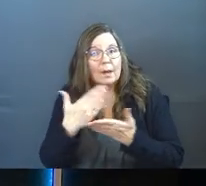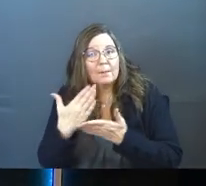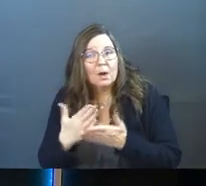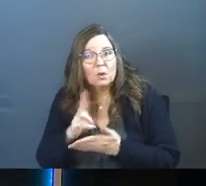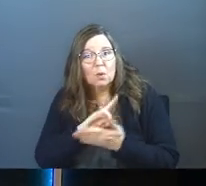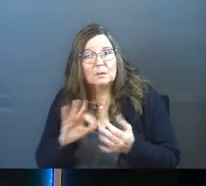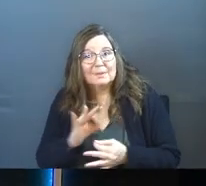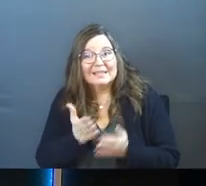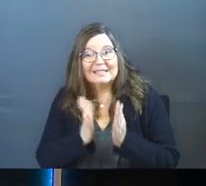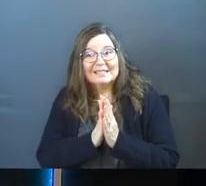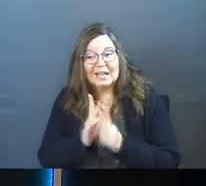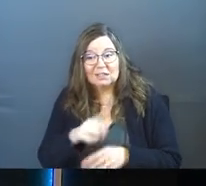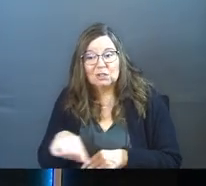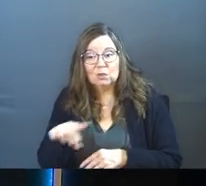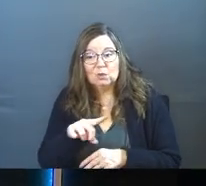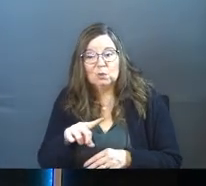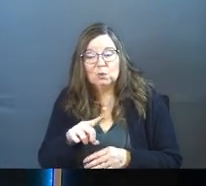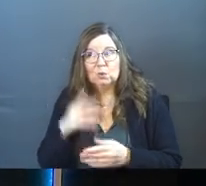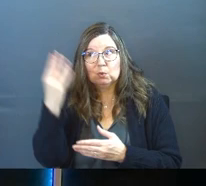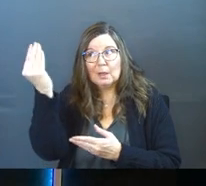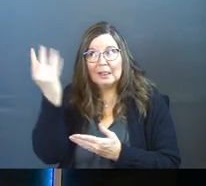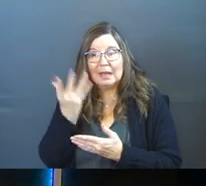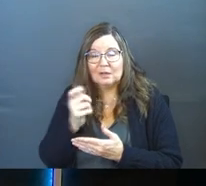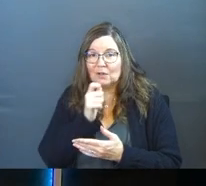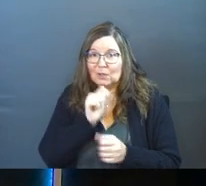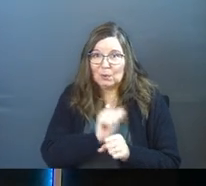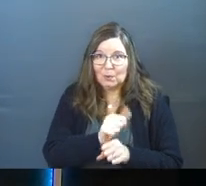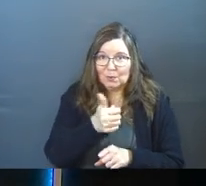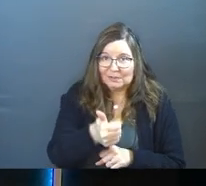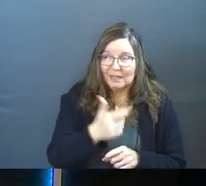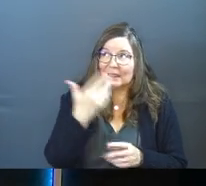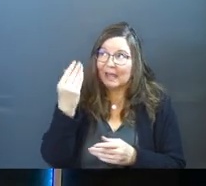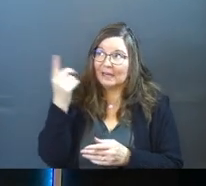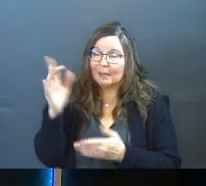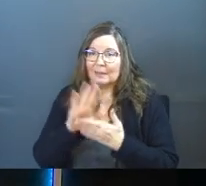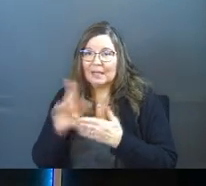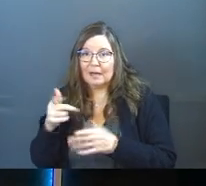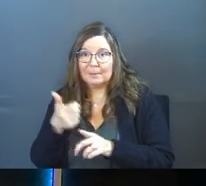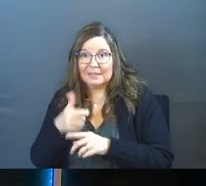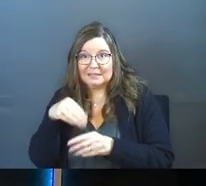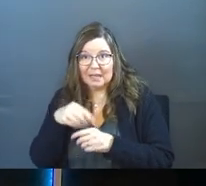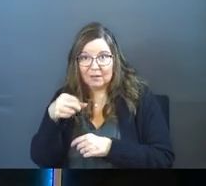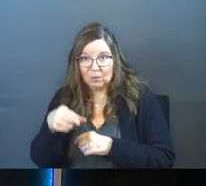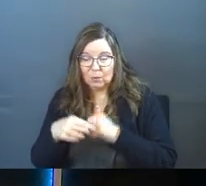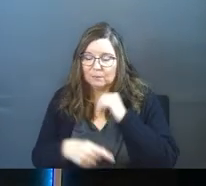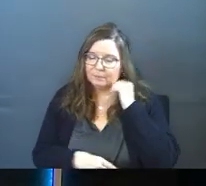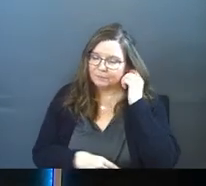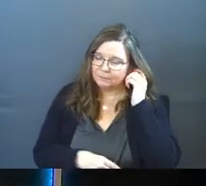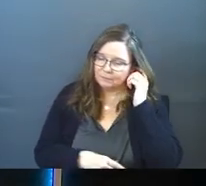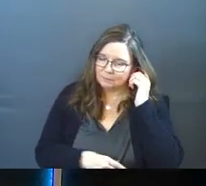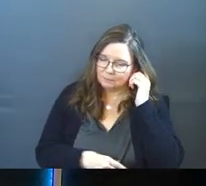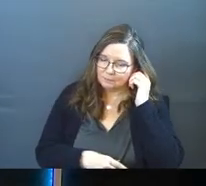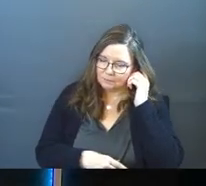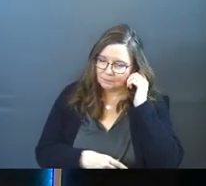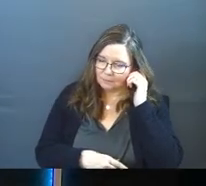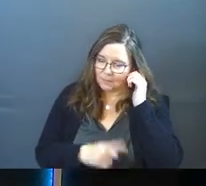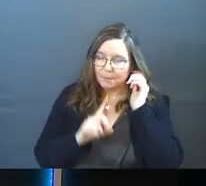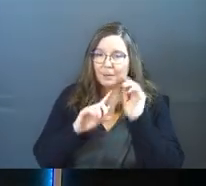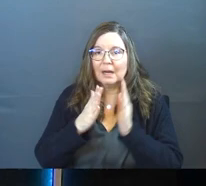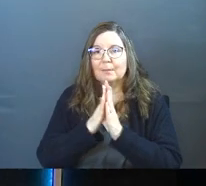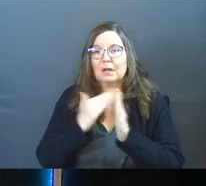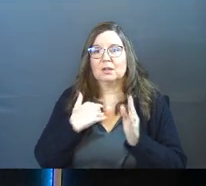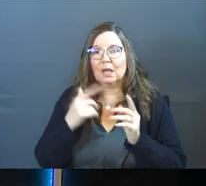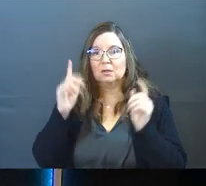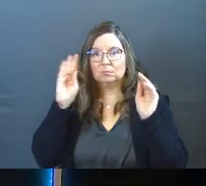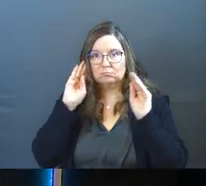part the Holy Spirit is asking you to let him, you're not doing the work, let him clean up inside of you. But I pray that you have open